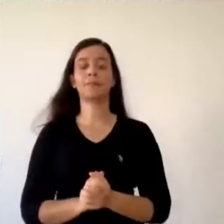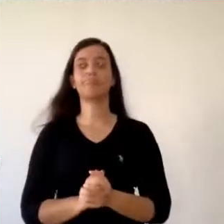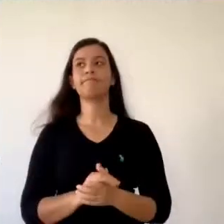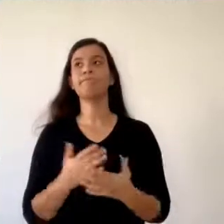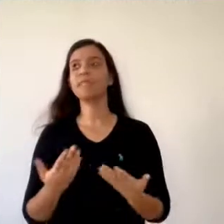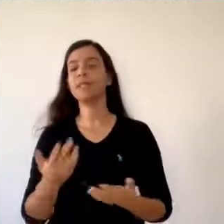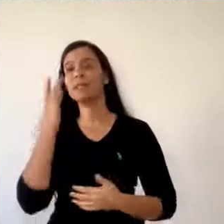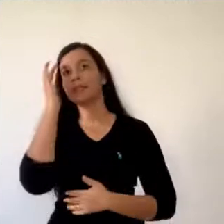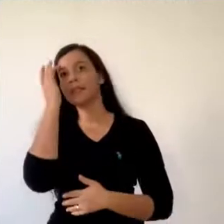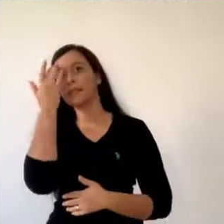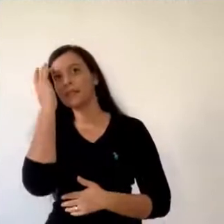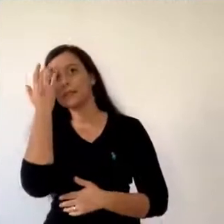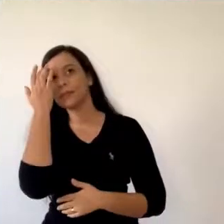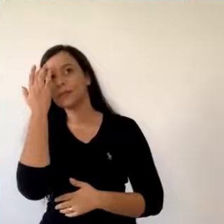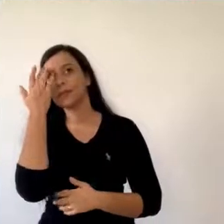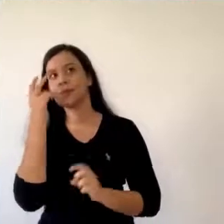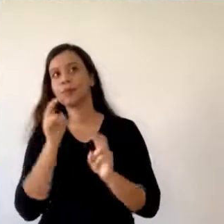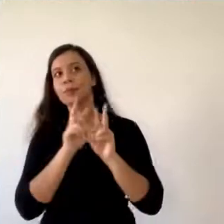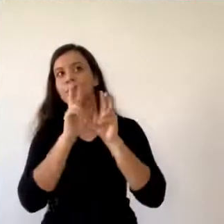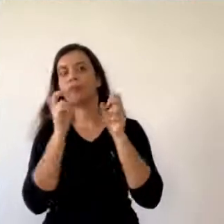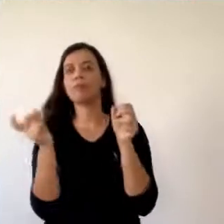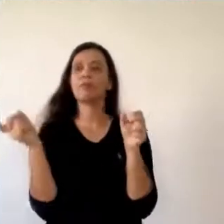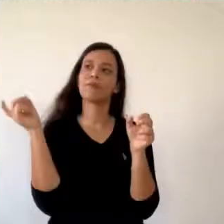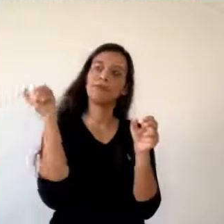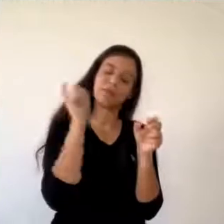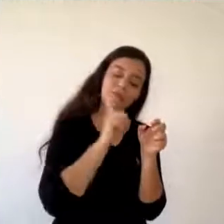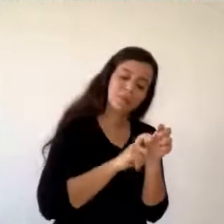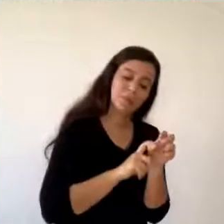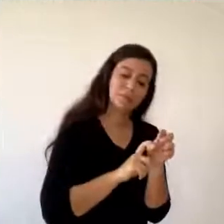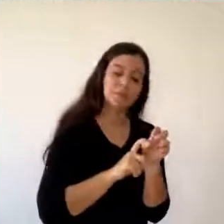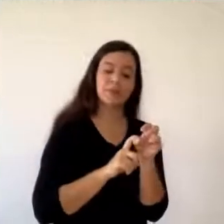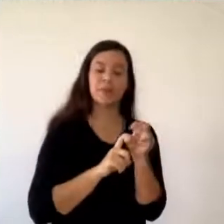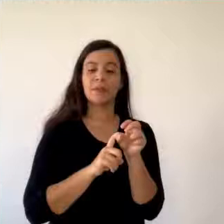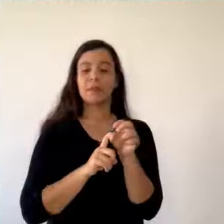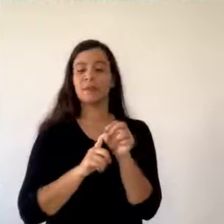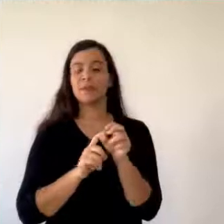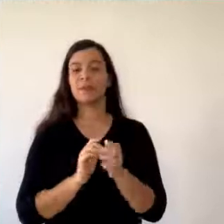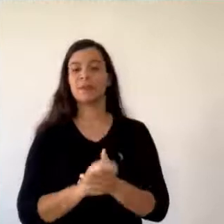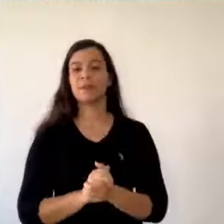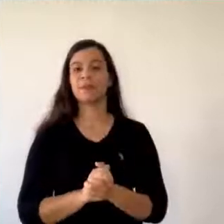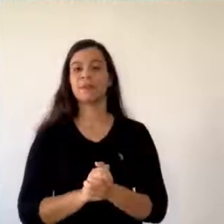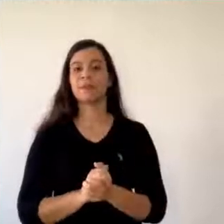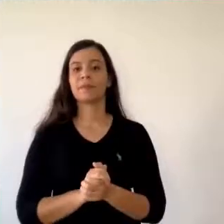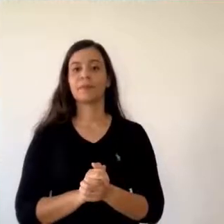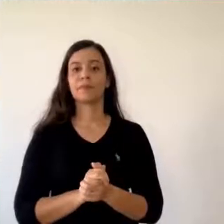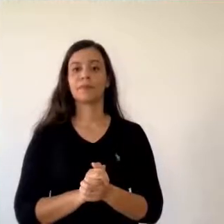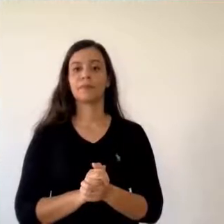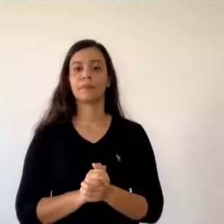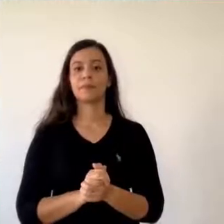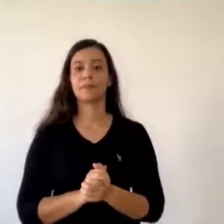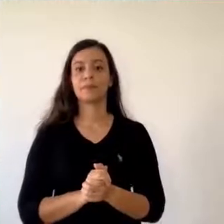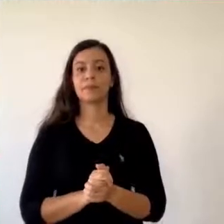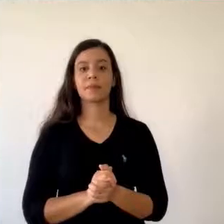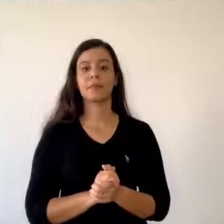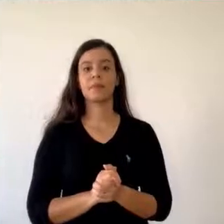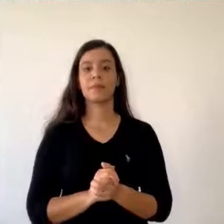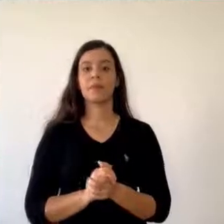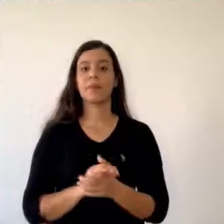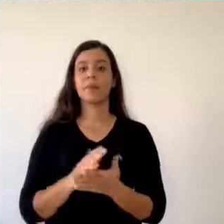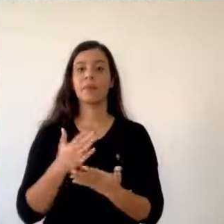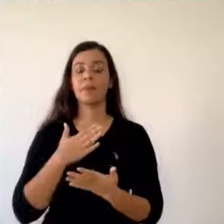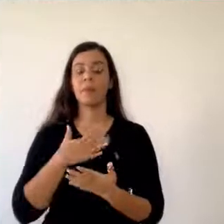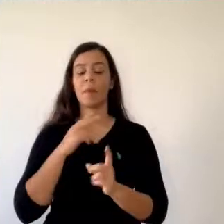I think that we go back to the issue of, in terms of the way in which we want to